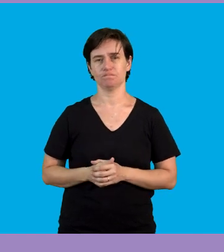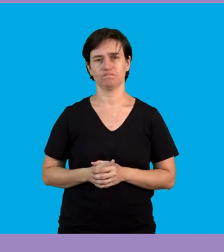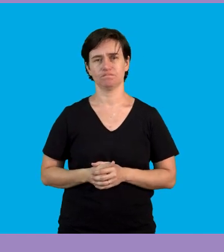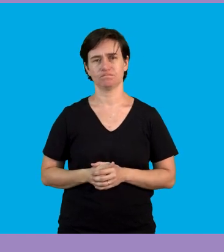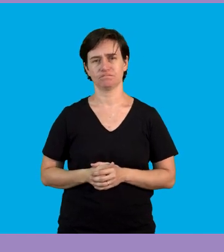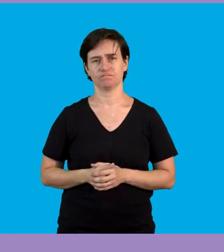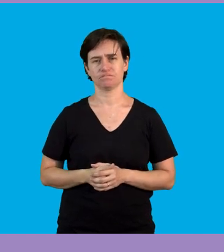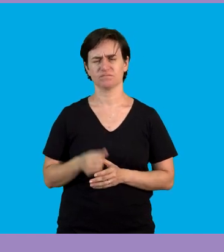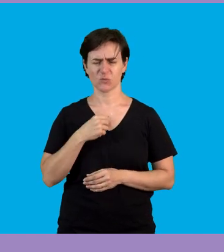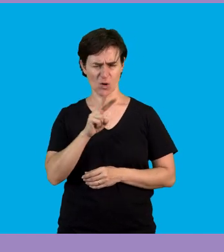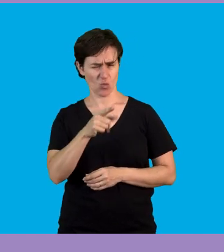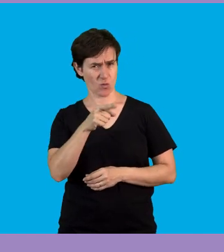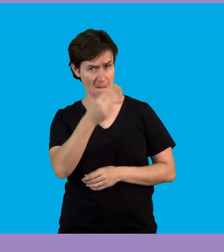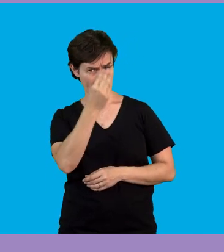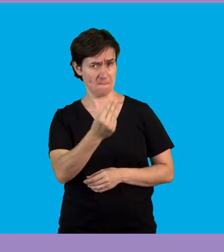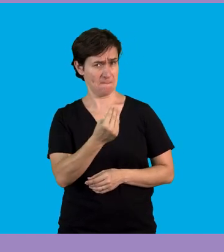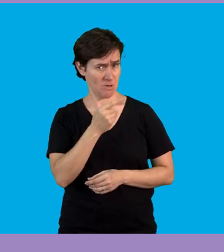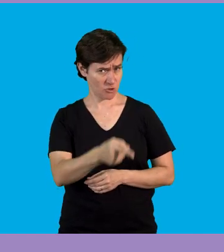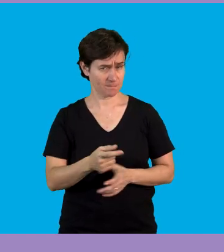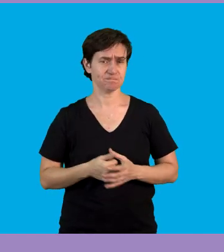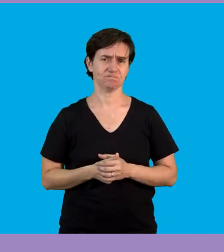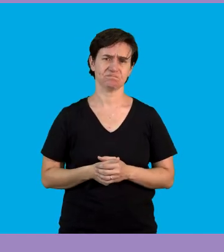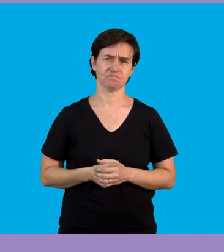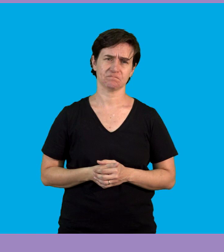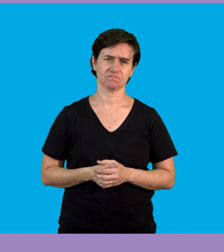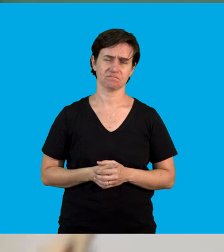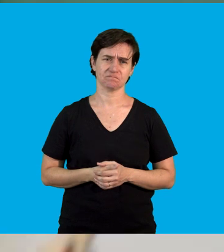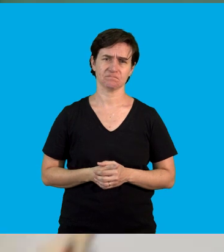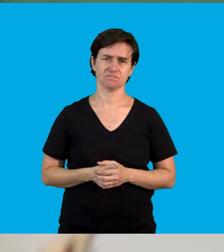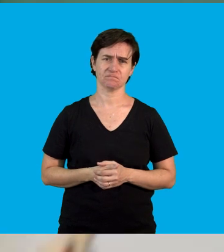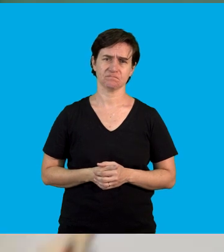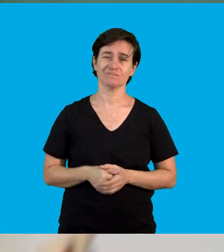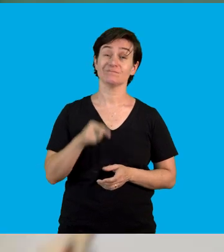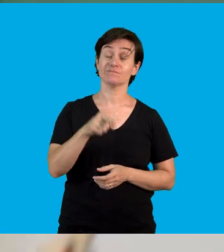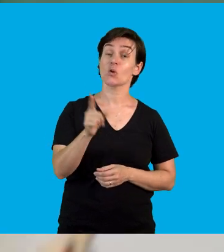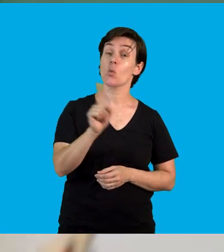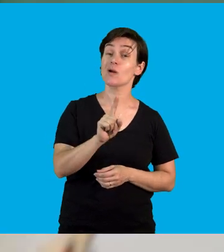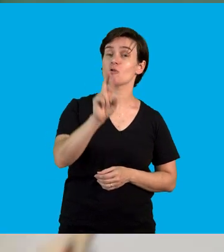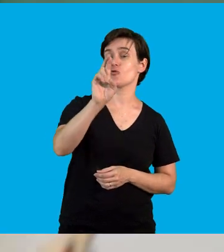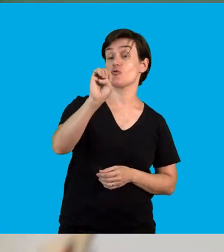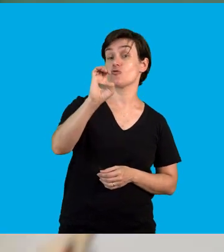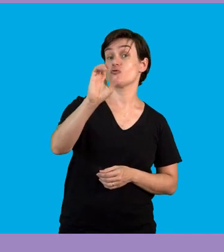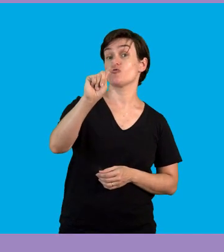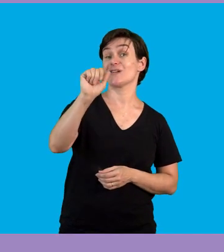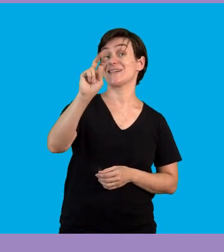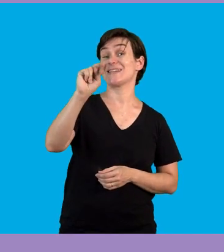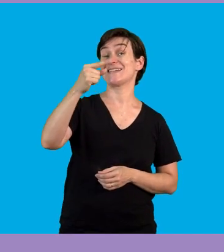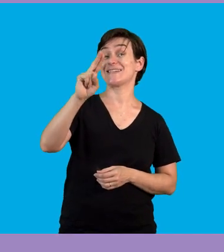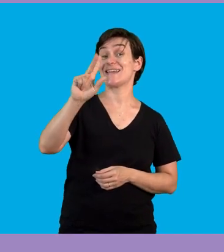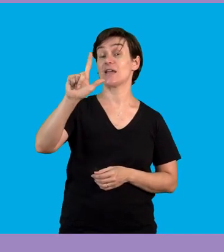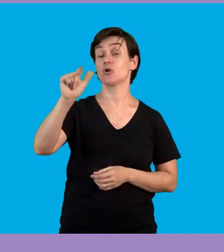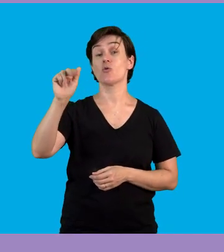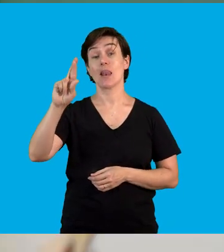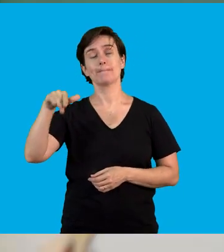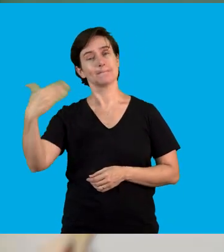this figure that we have been given, it is indeed a rectangular prism. So if you saw that, that